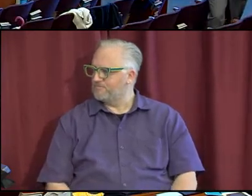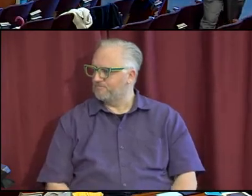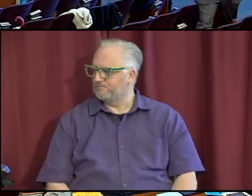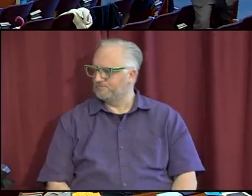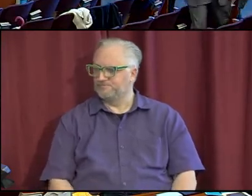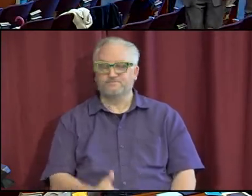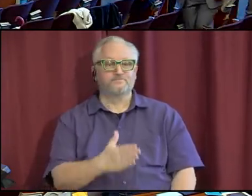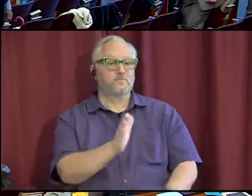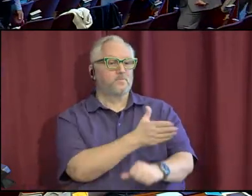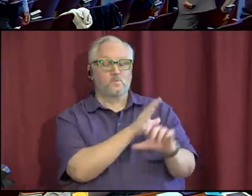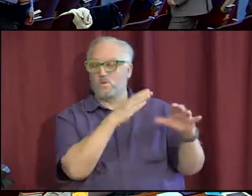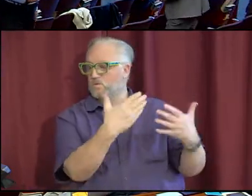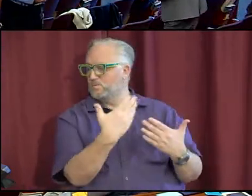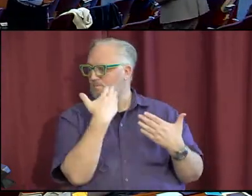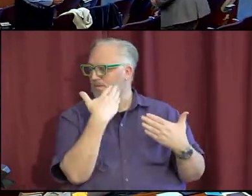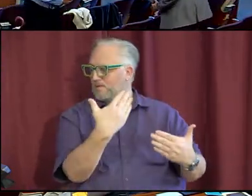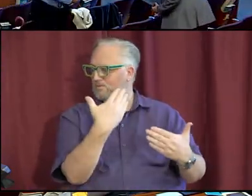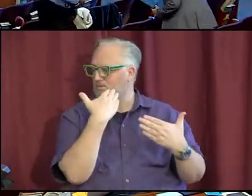Thank you, choir.